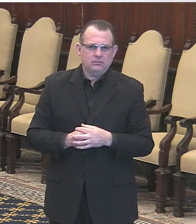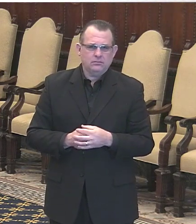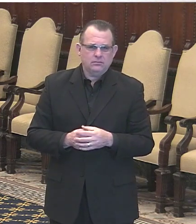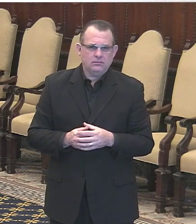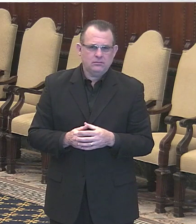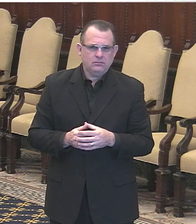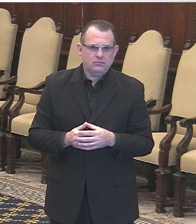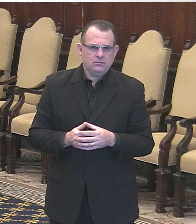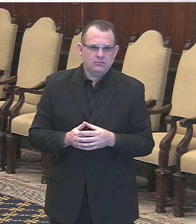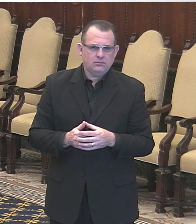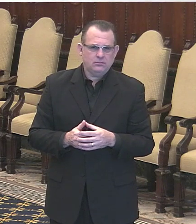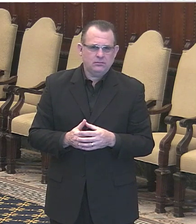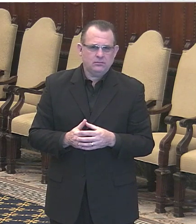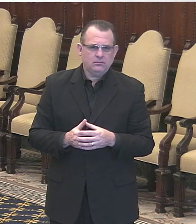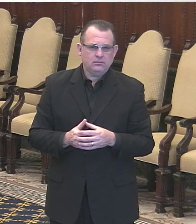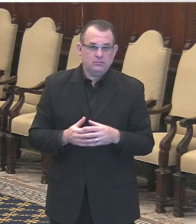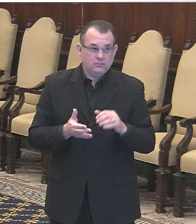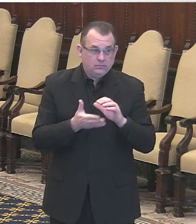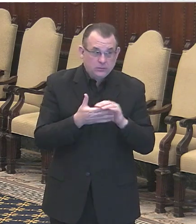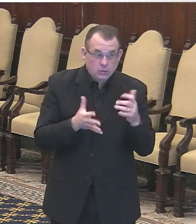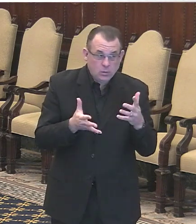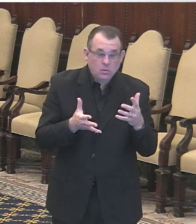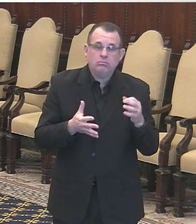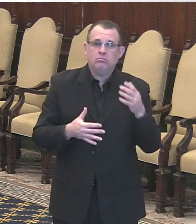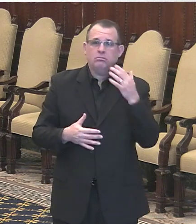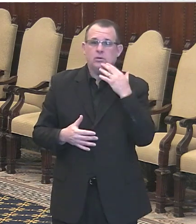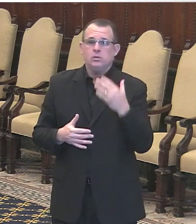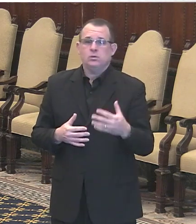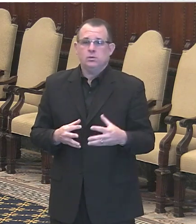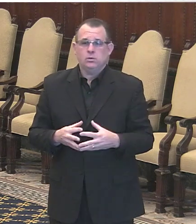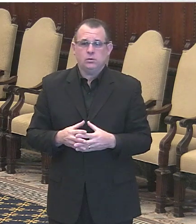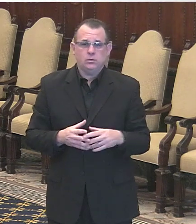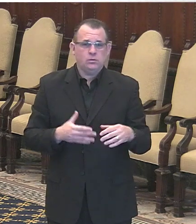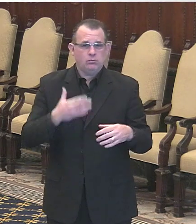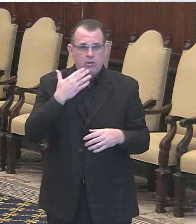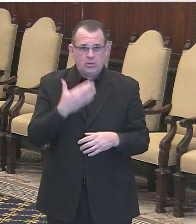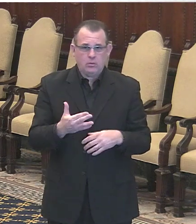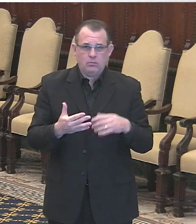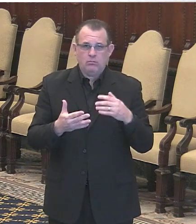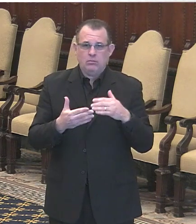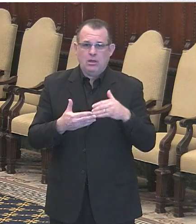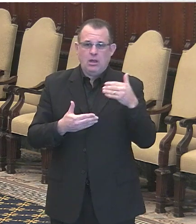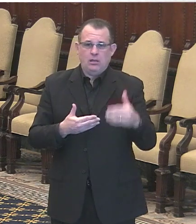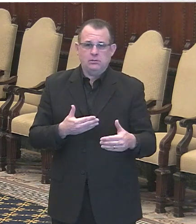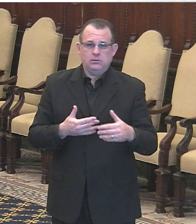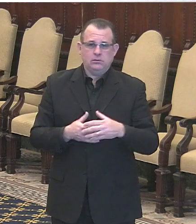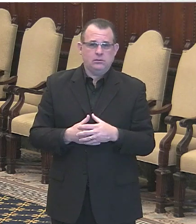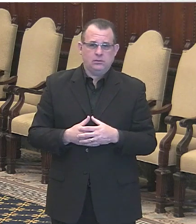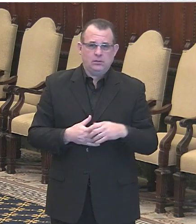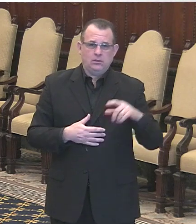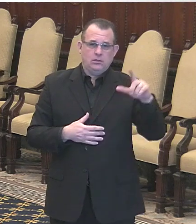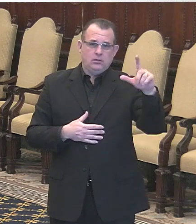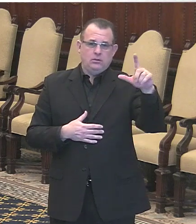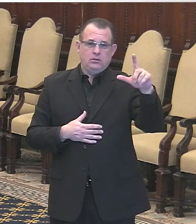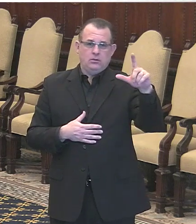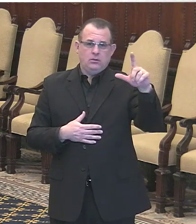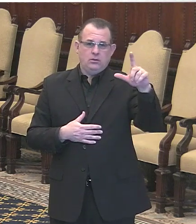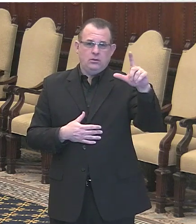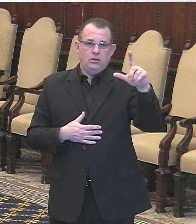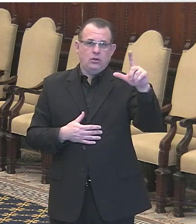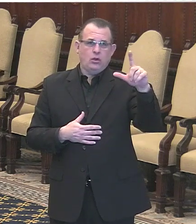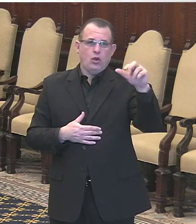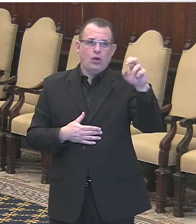All right, that's all I got. Thanks. Great, thanks, Kennedy. We're going to go to Laura McChrystal now of the Inquirer.